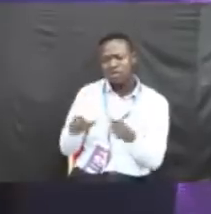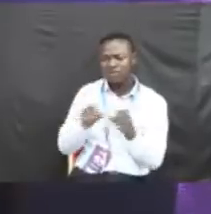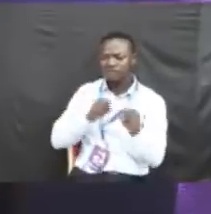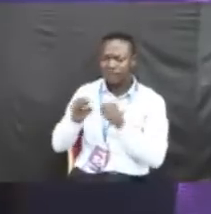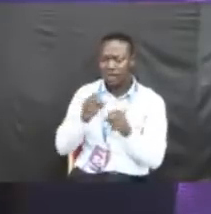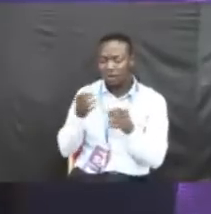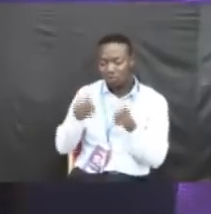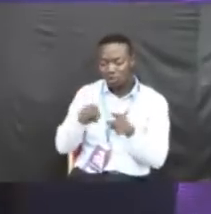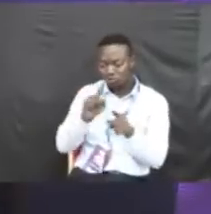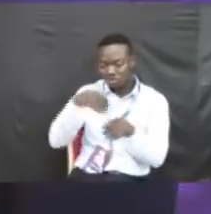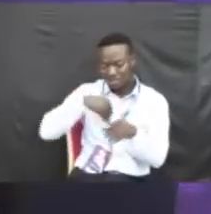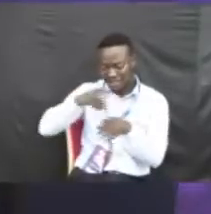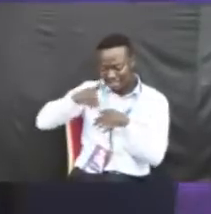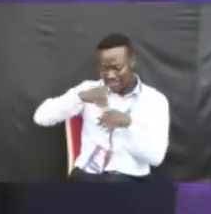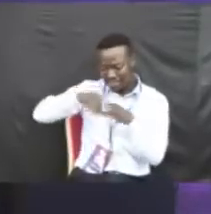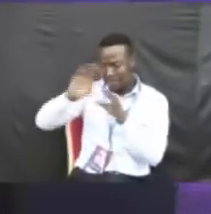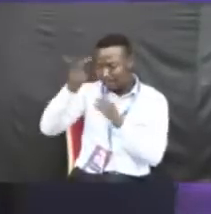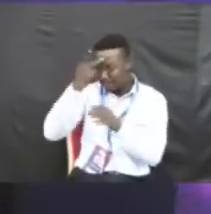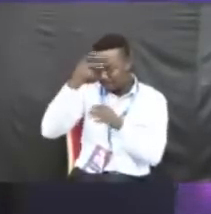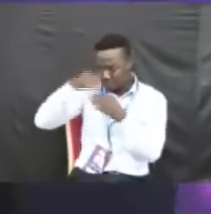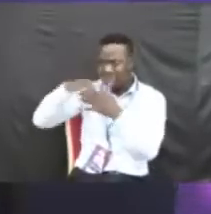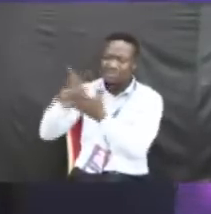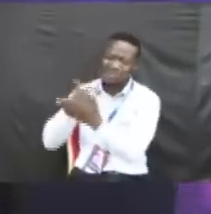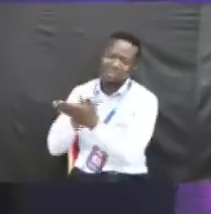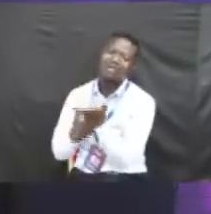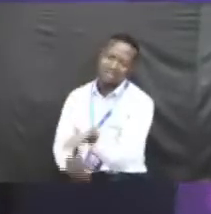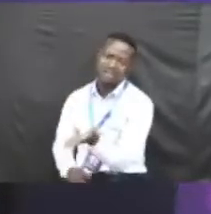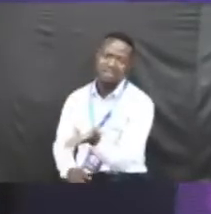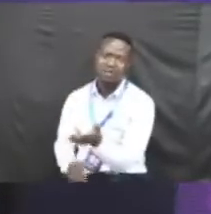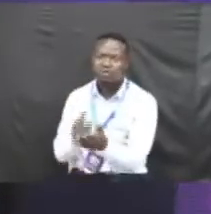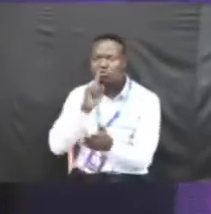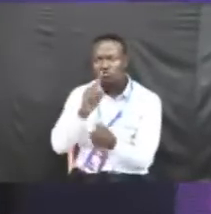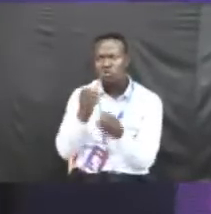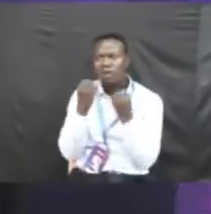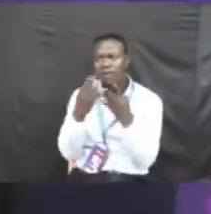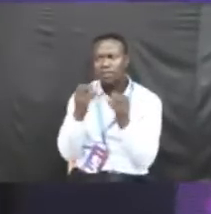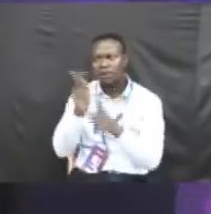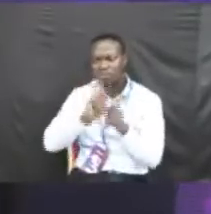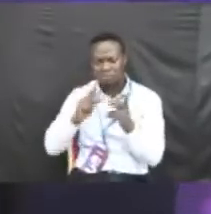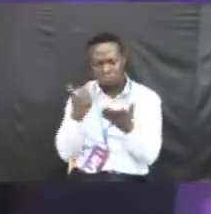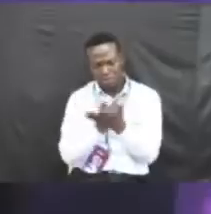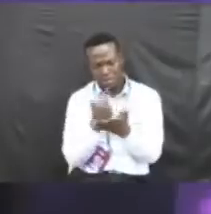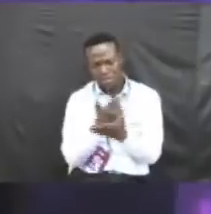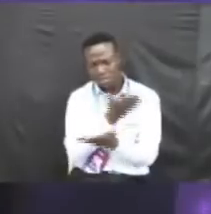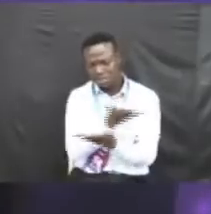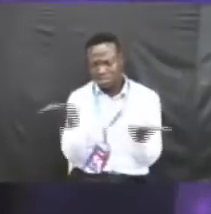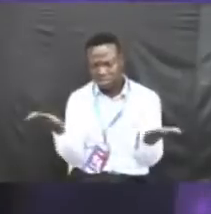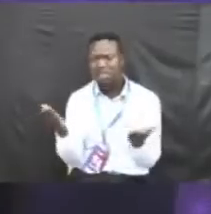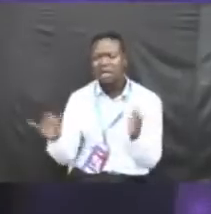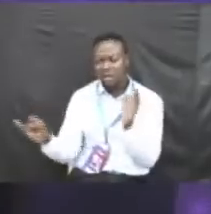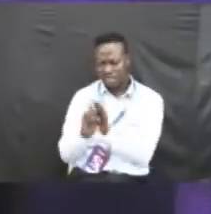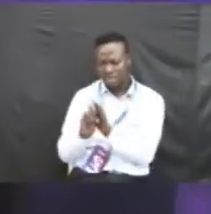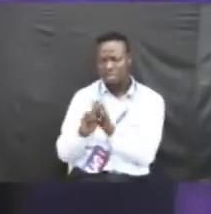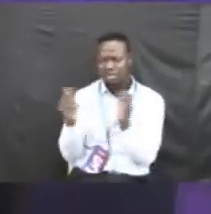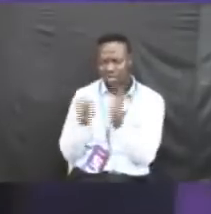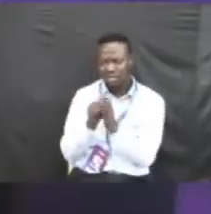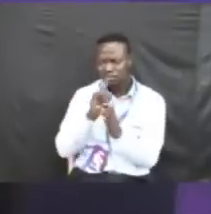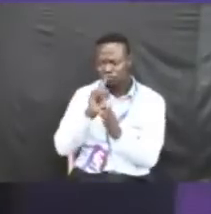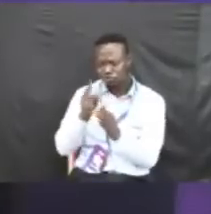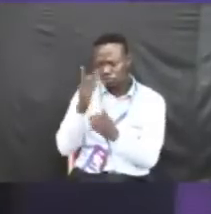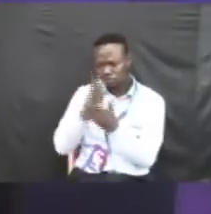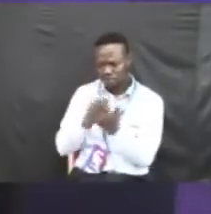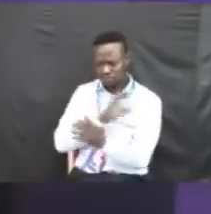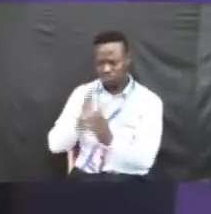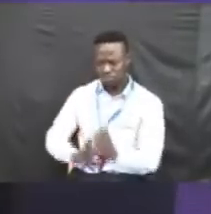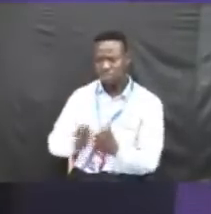comes to discipline in our political sphere. Even though majority of Ghanaians identify with the